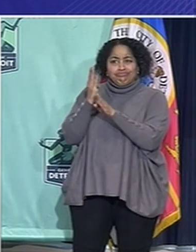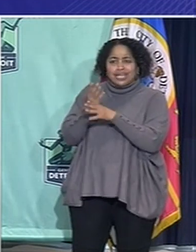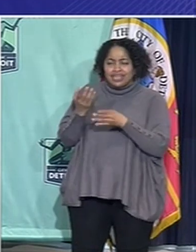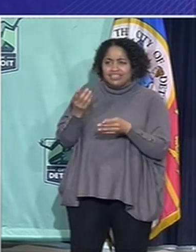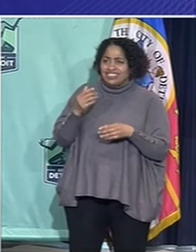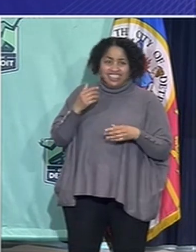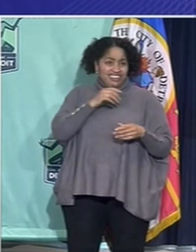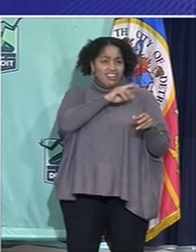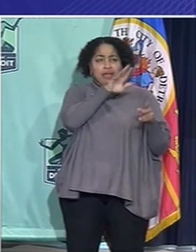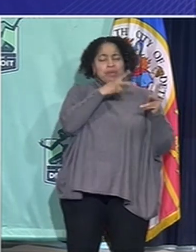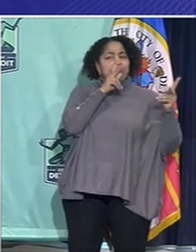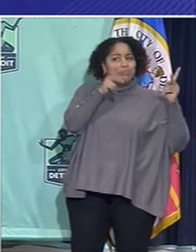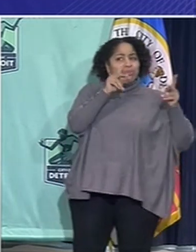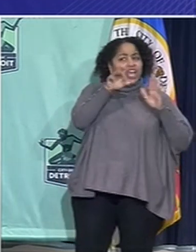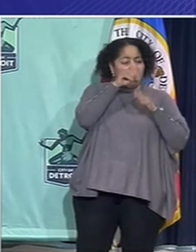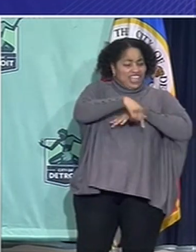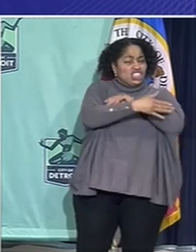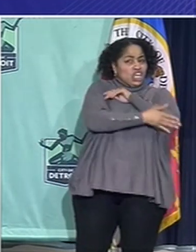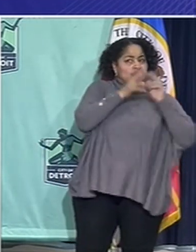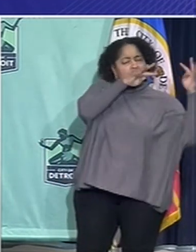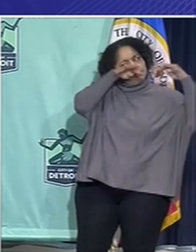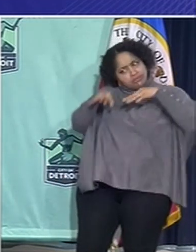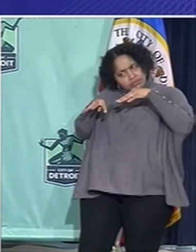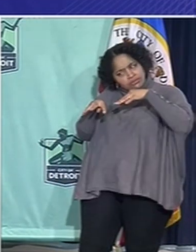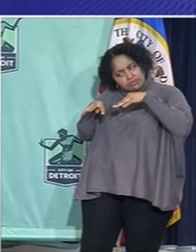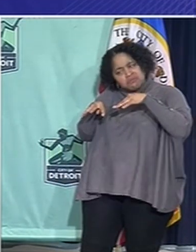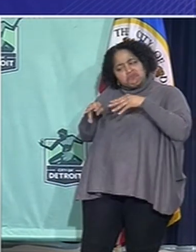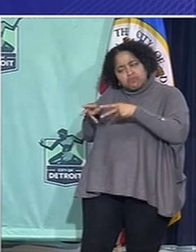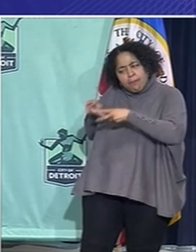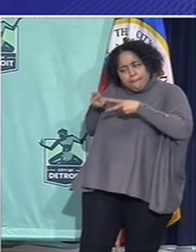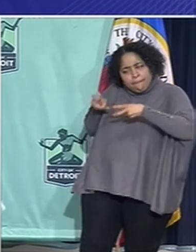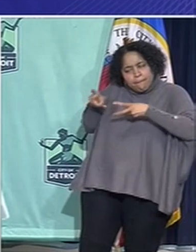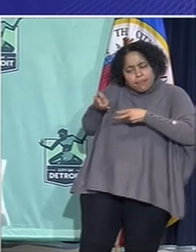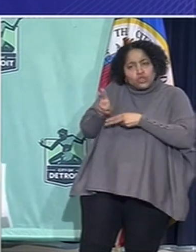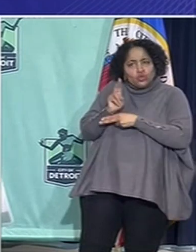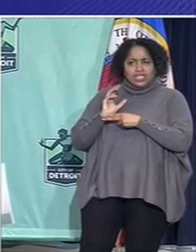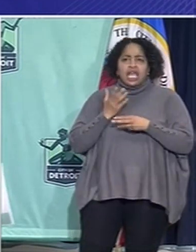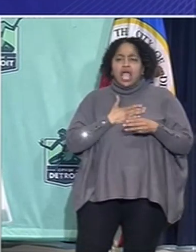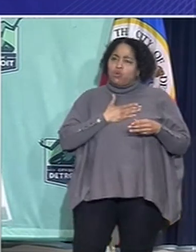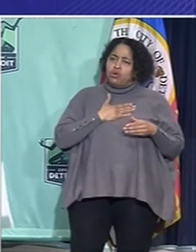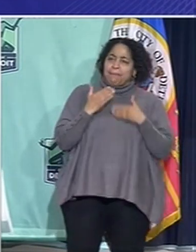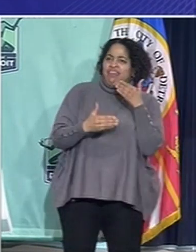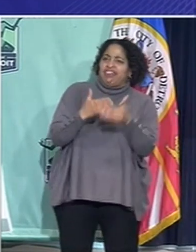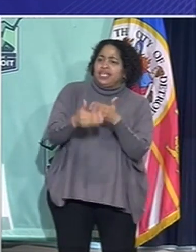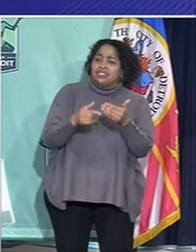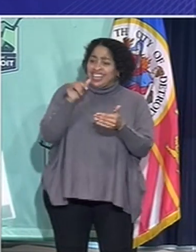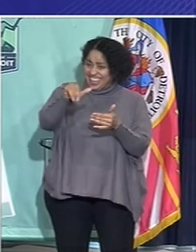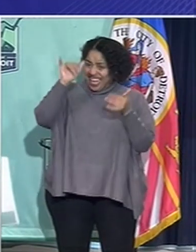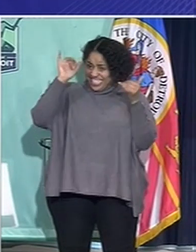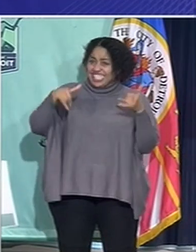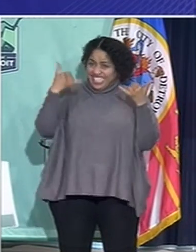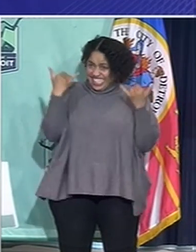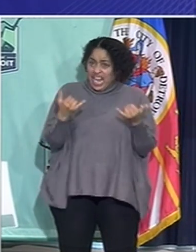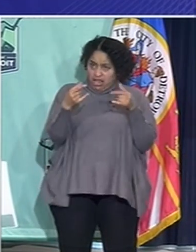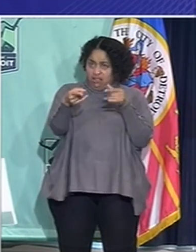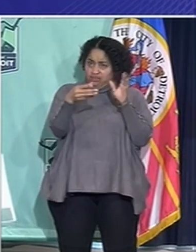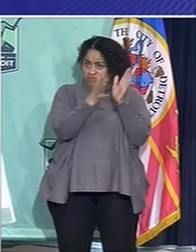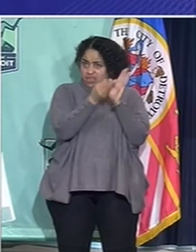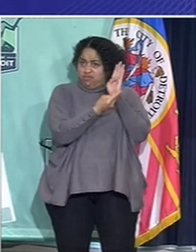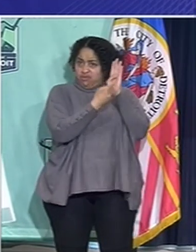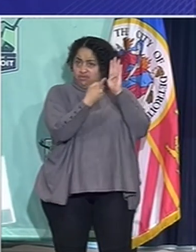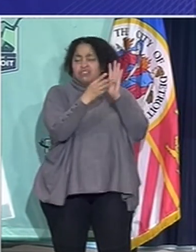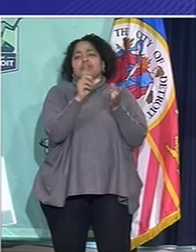every single operation before we bring our employees back. This is now posted on the city website.